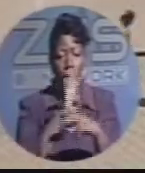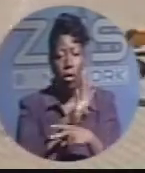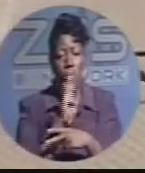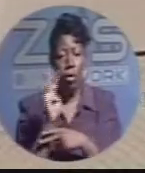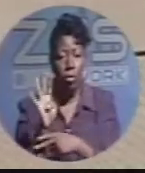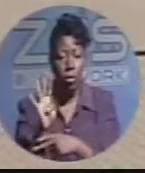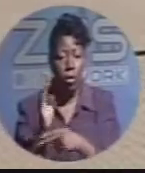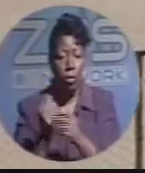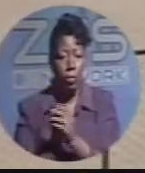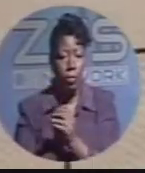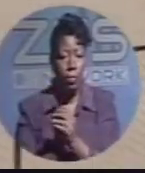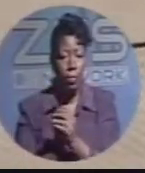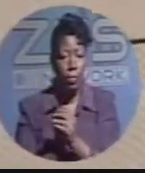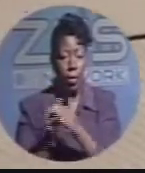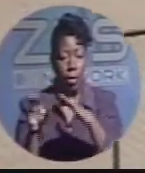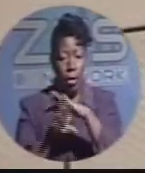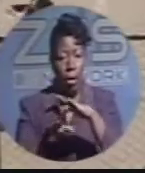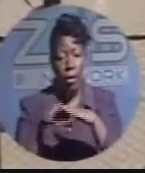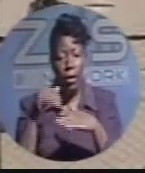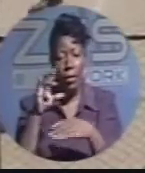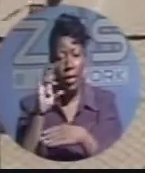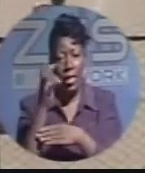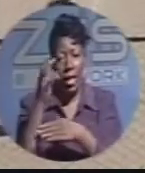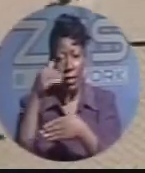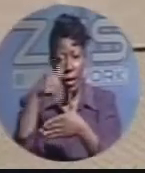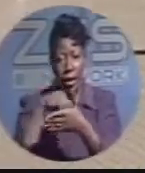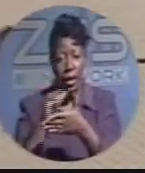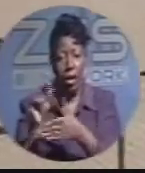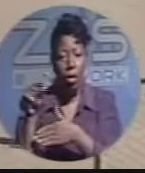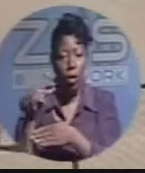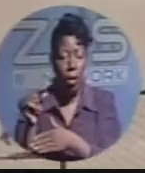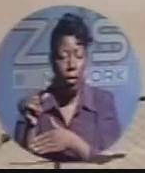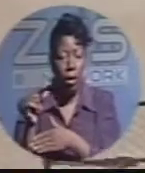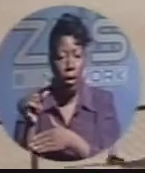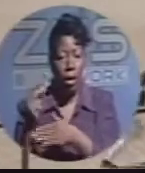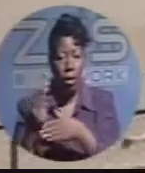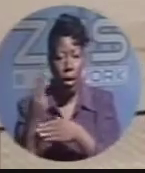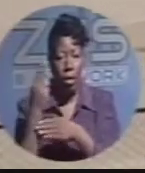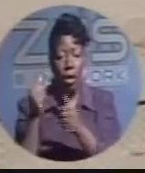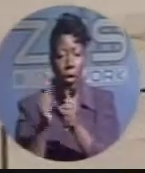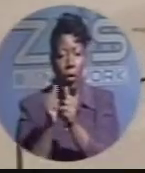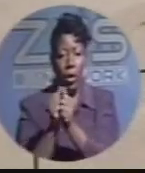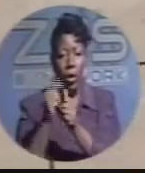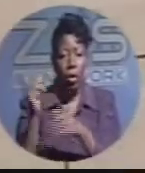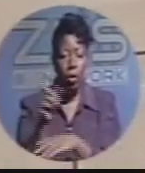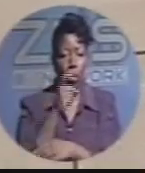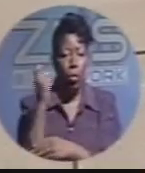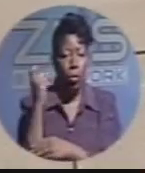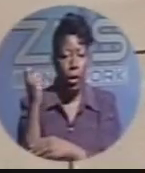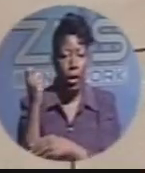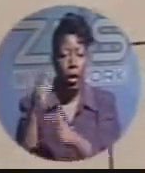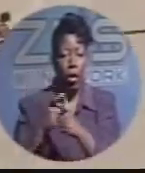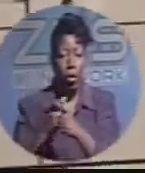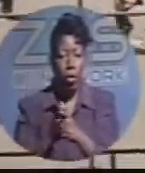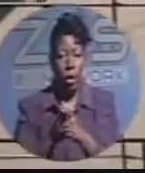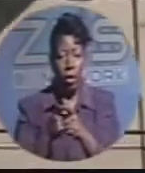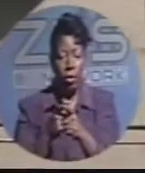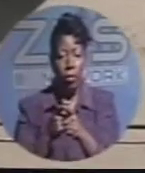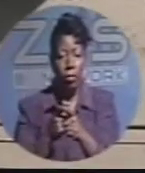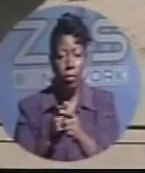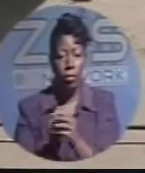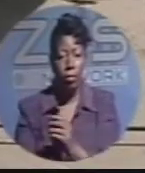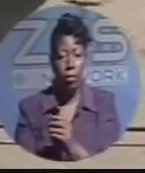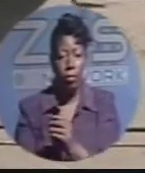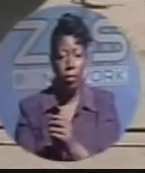4-4. But in the bottom of the seventh, Guatemala would come up with the winning run, beating the